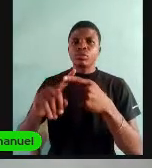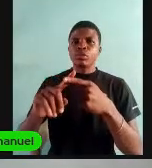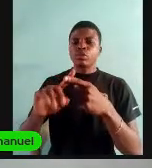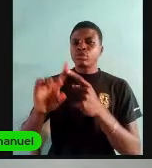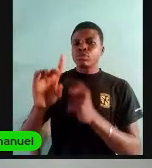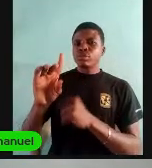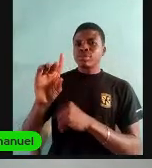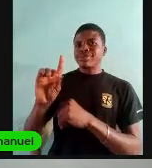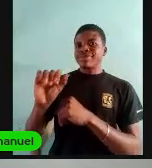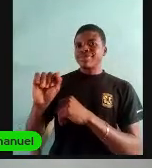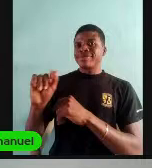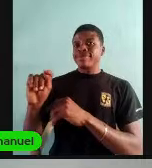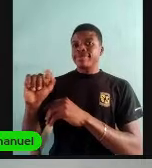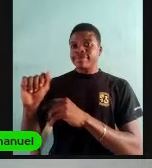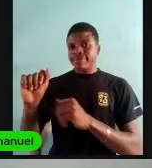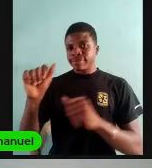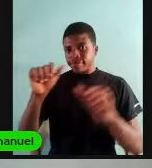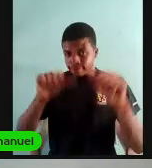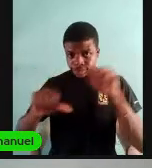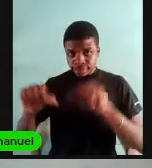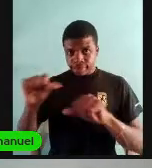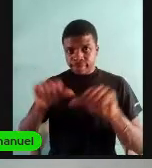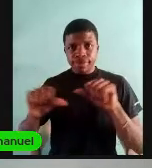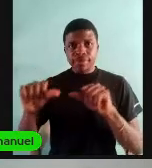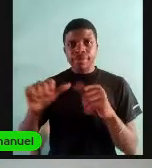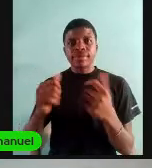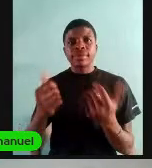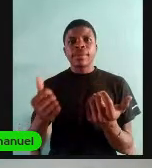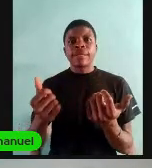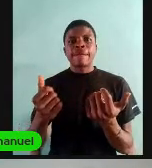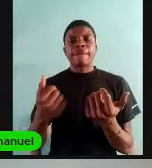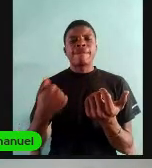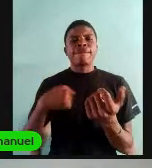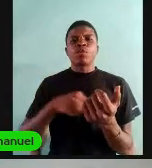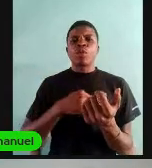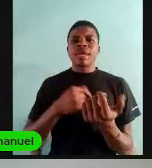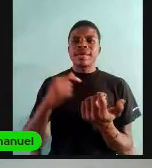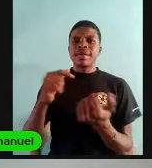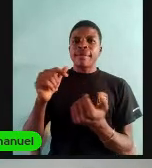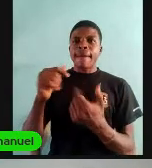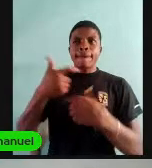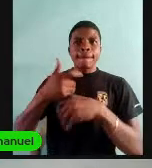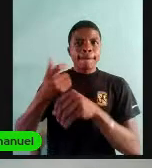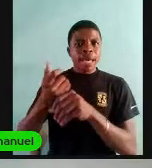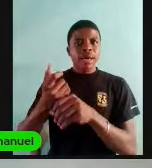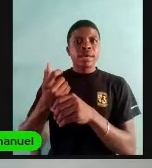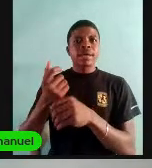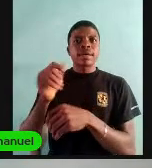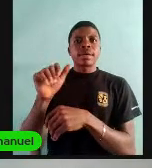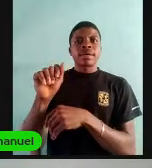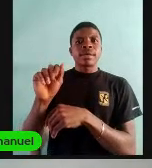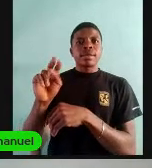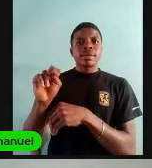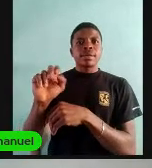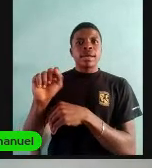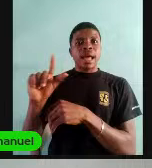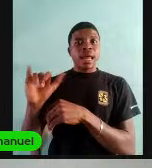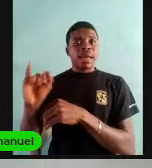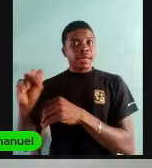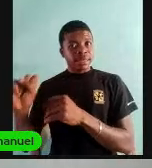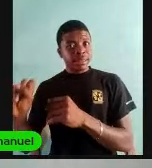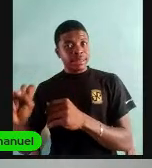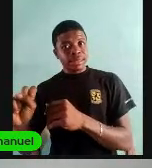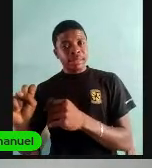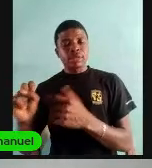insights from large data sets using programming what languages like Python. So Python is one of the most common